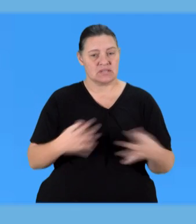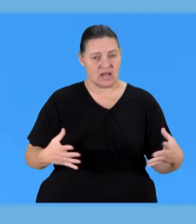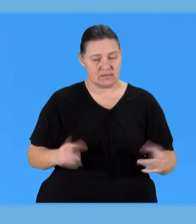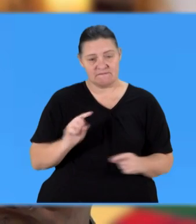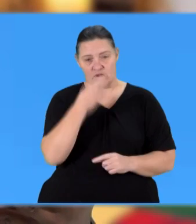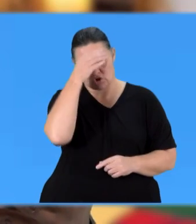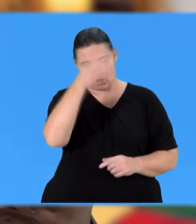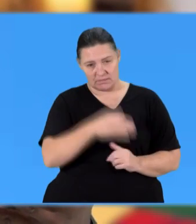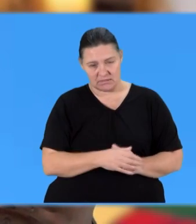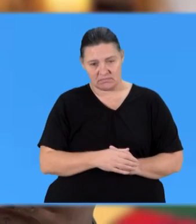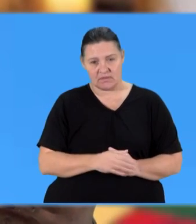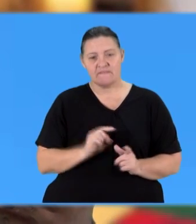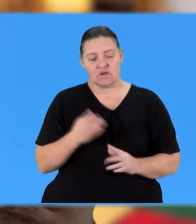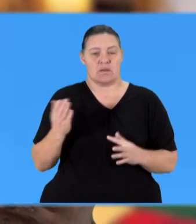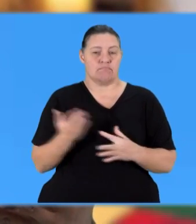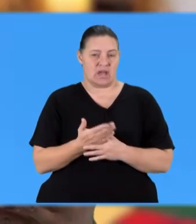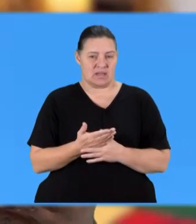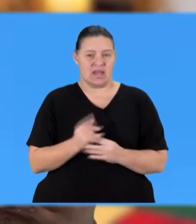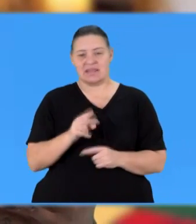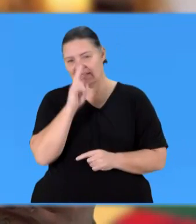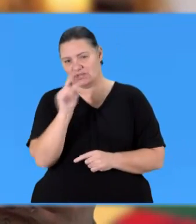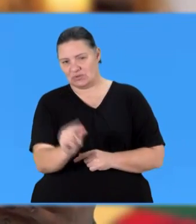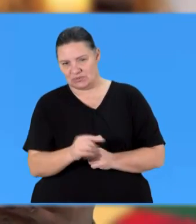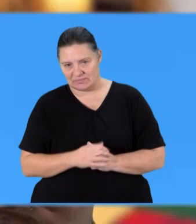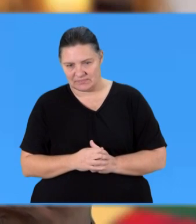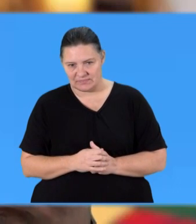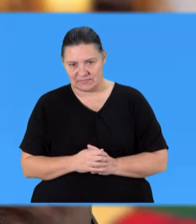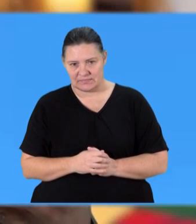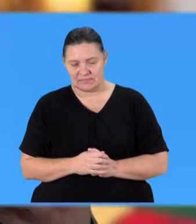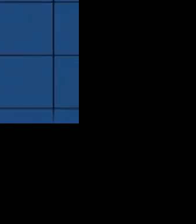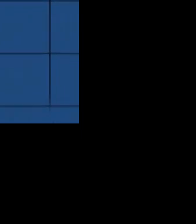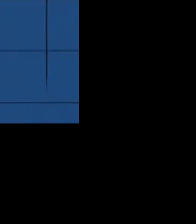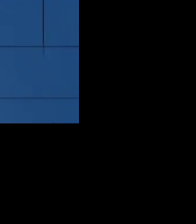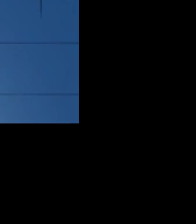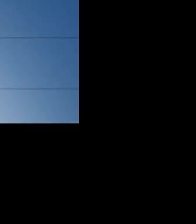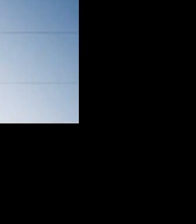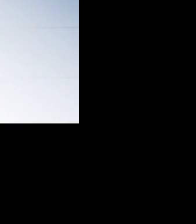before we get started with our first concept, let's quickly take an ad break, and I'll see you just after this.